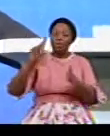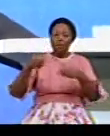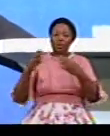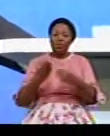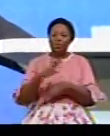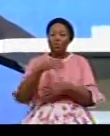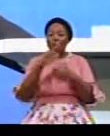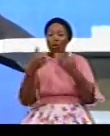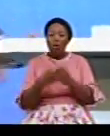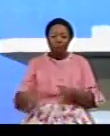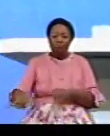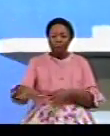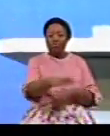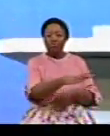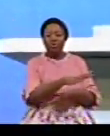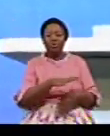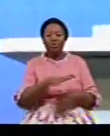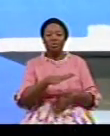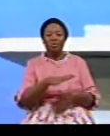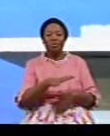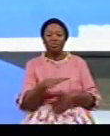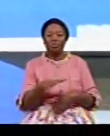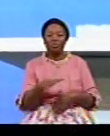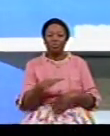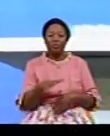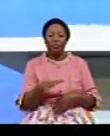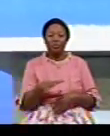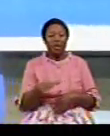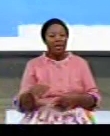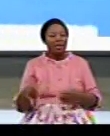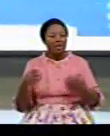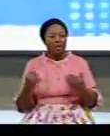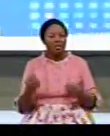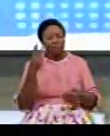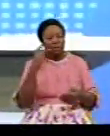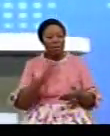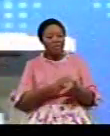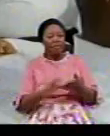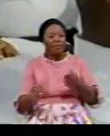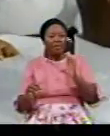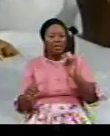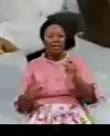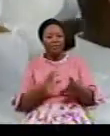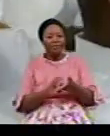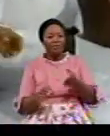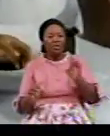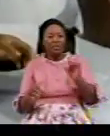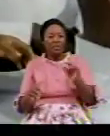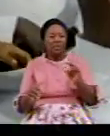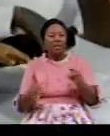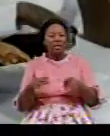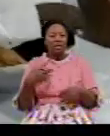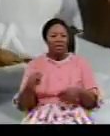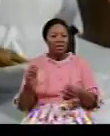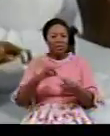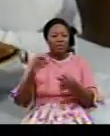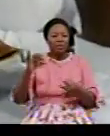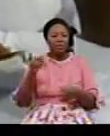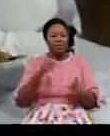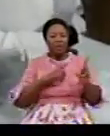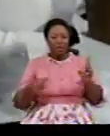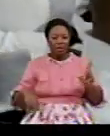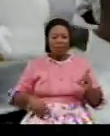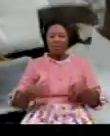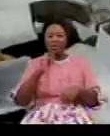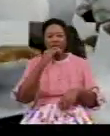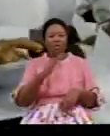the righteous Lord, delivered me. And you look at him, you can't see any change. The same